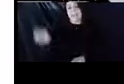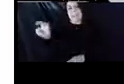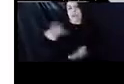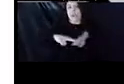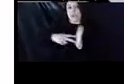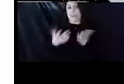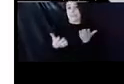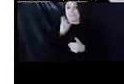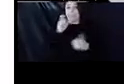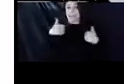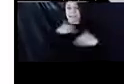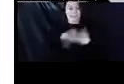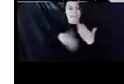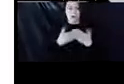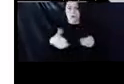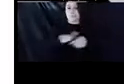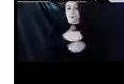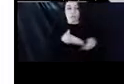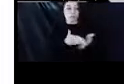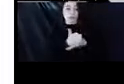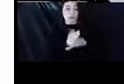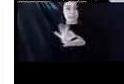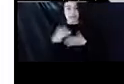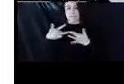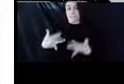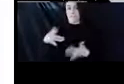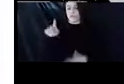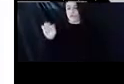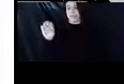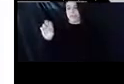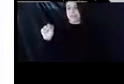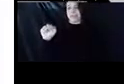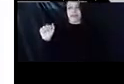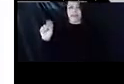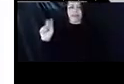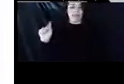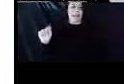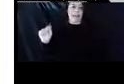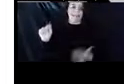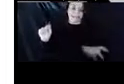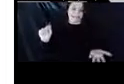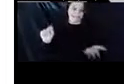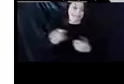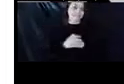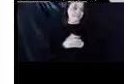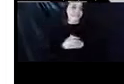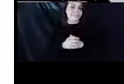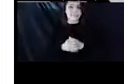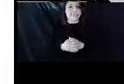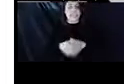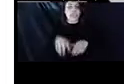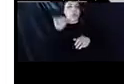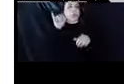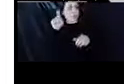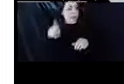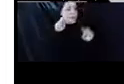tenants. So I guess you have to, you know, um, look at your, each individual program because they